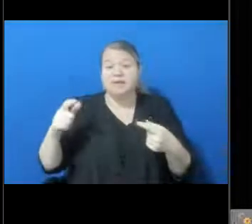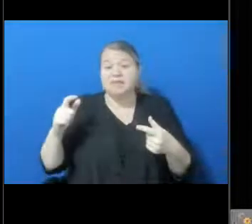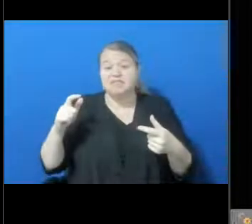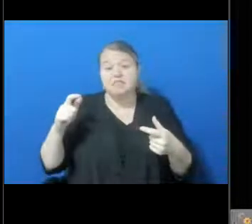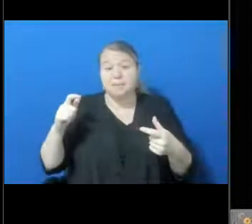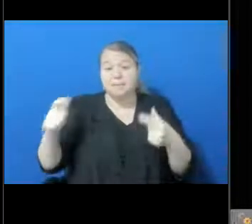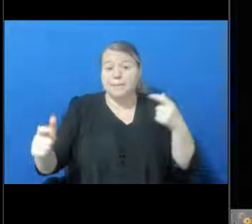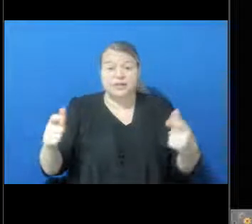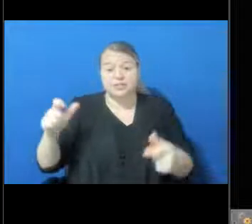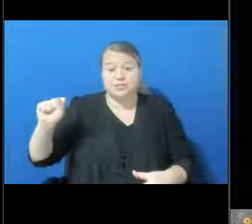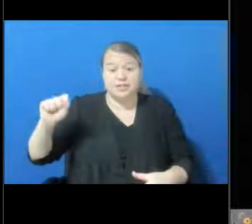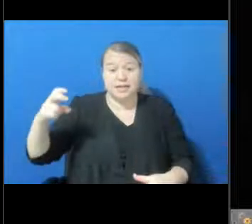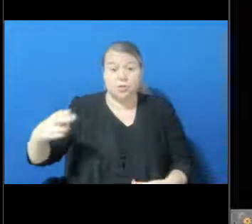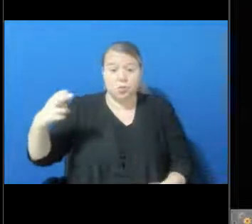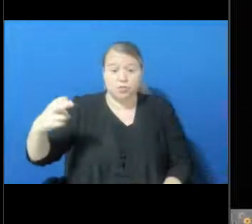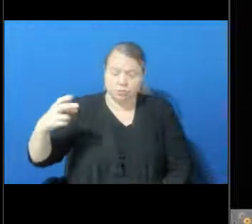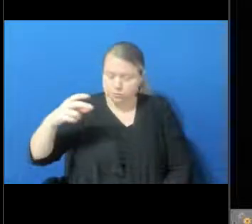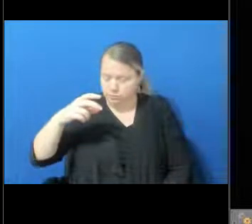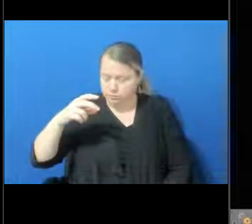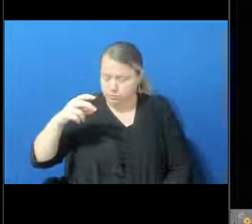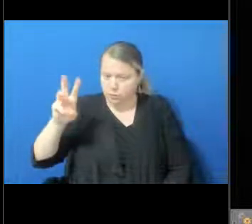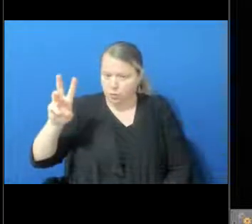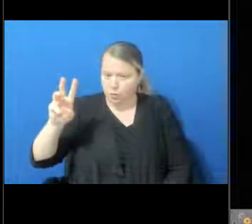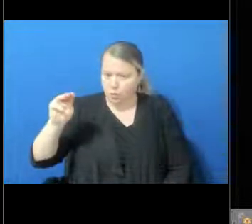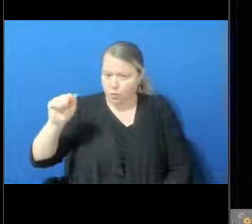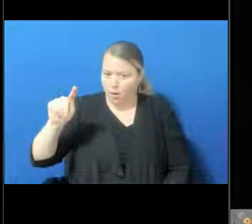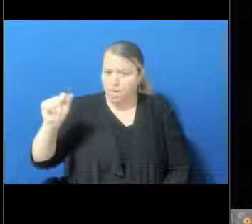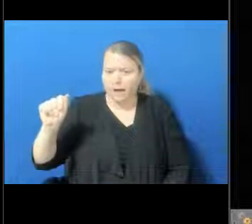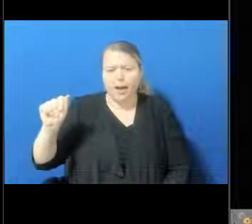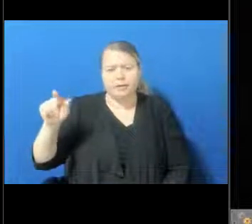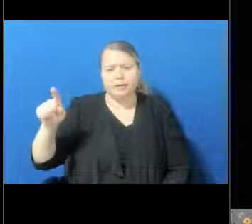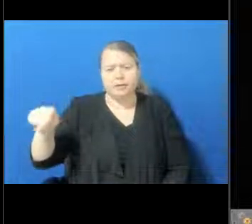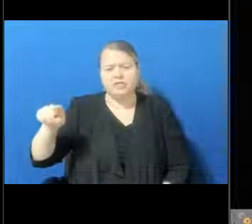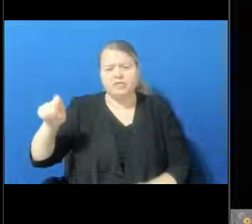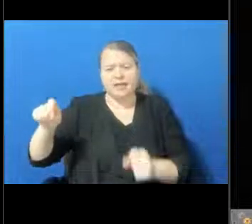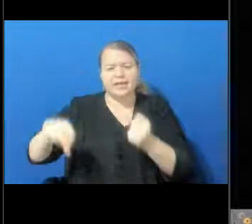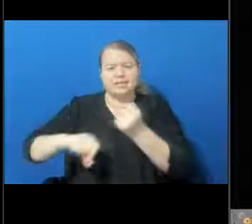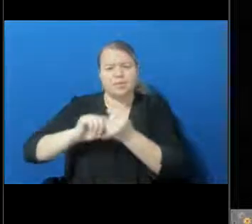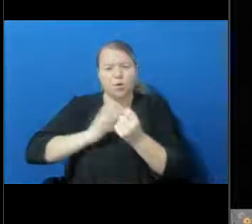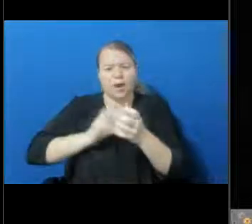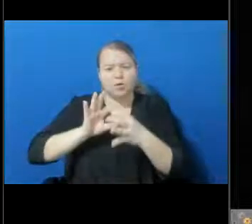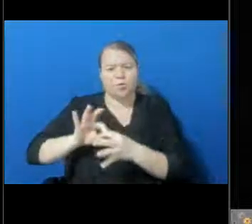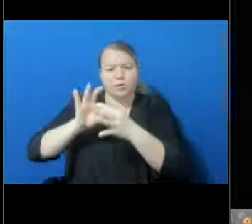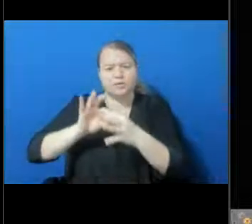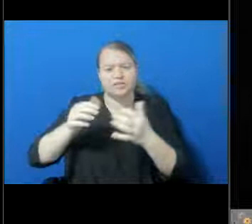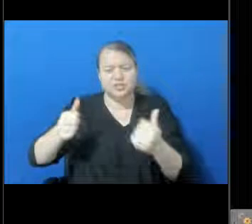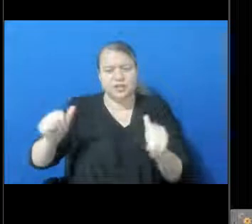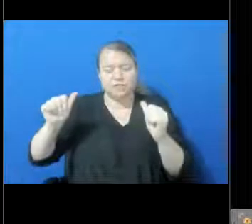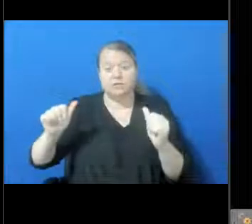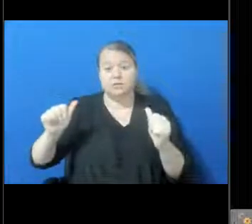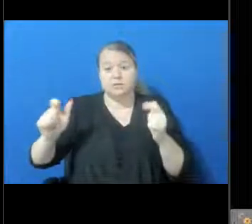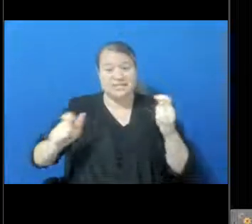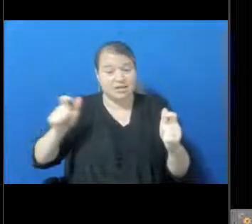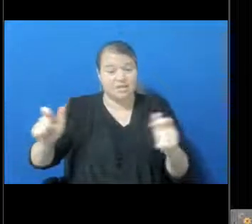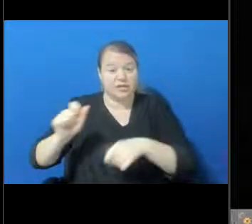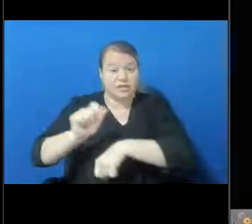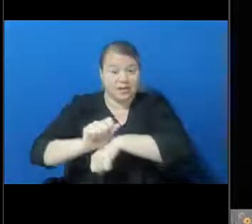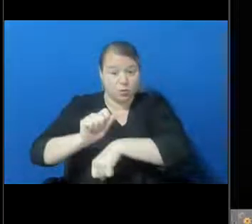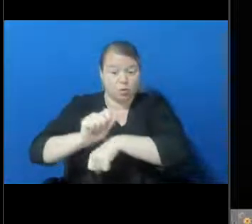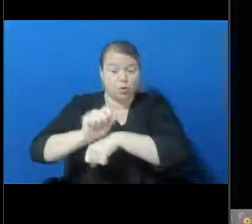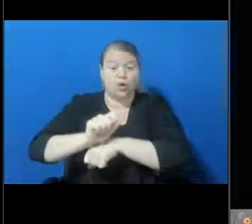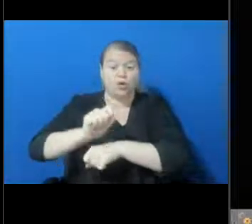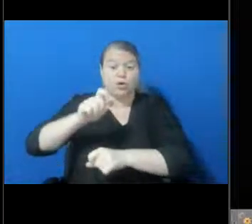is WMATA, and they can also testify to our coordination efforts because we have significant work going on in and around